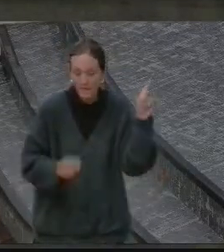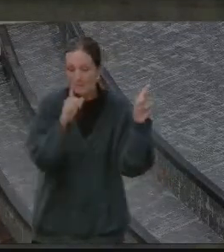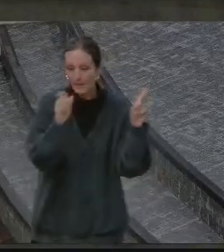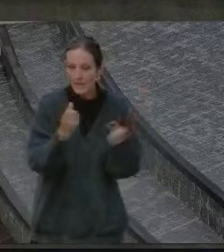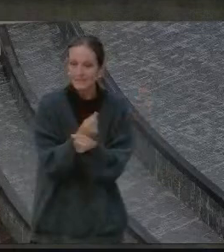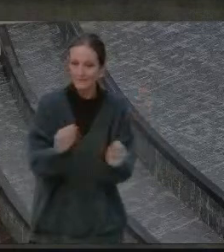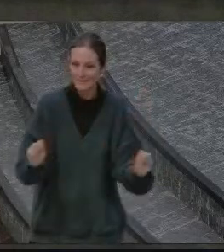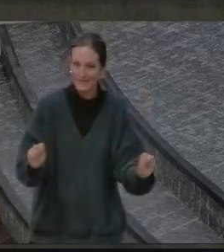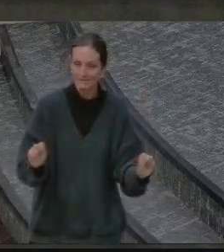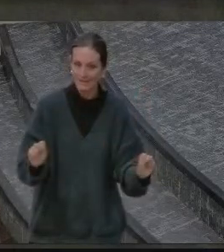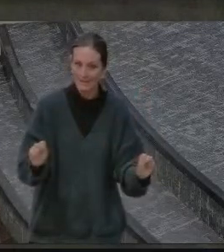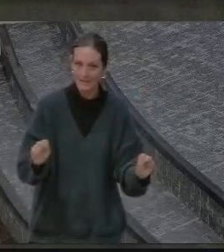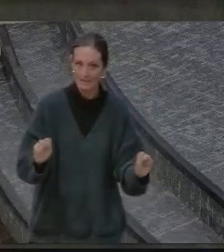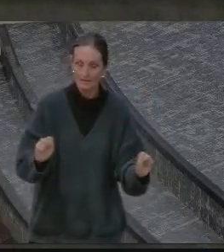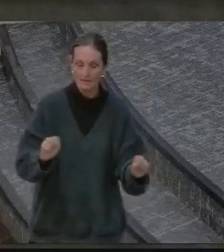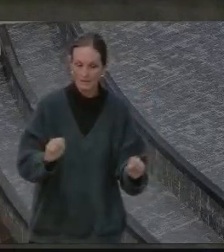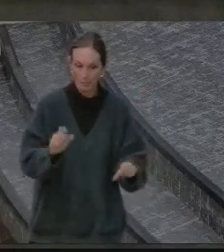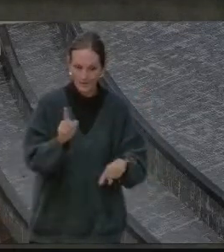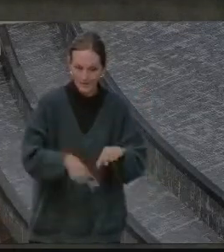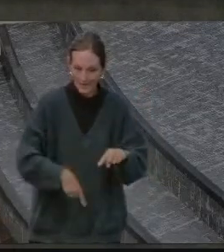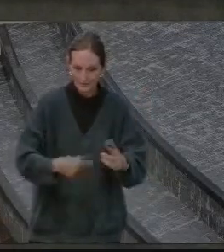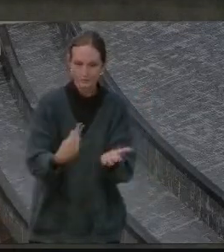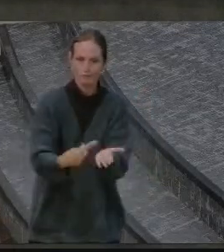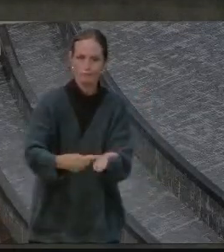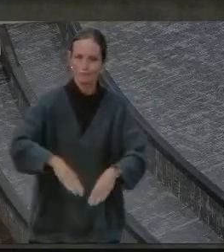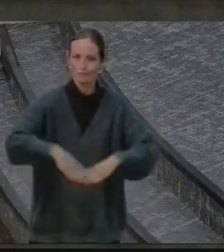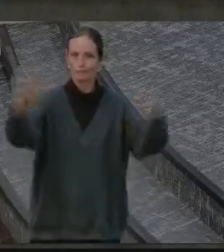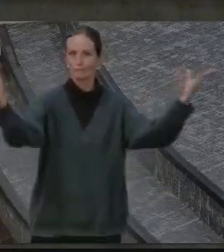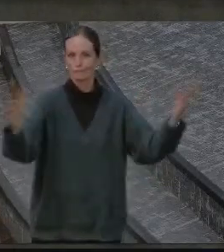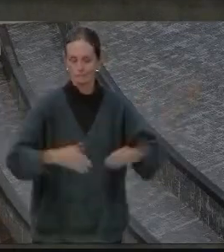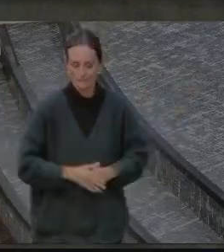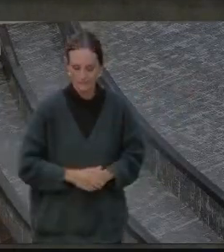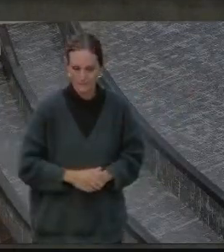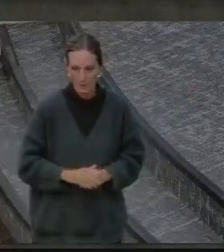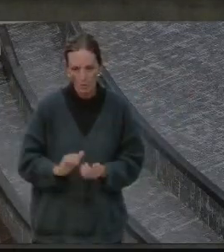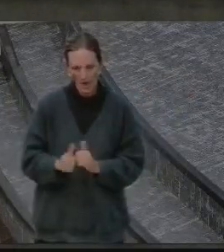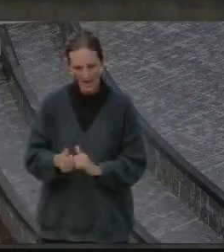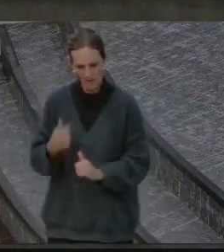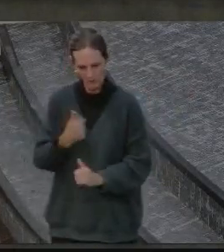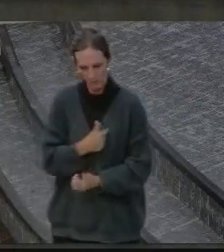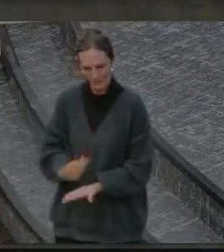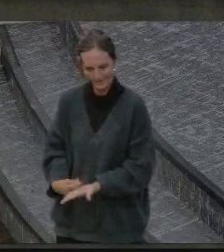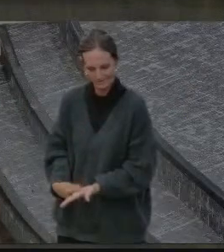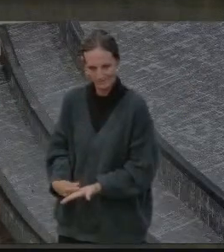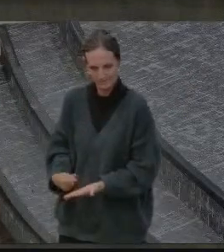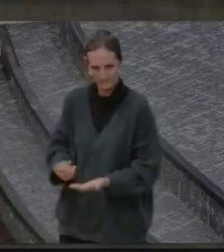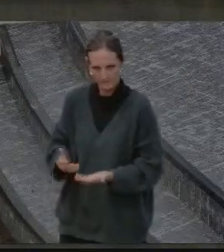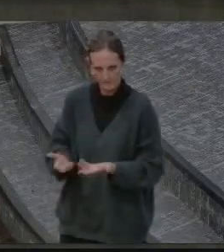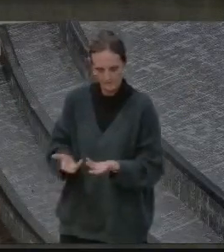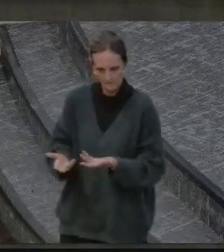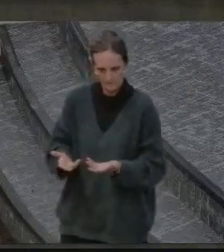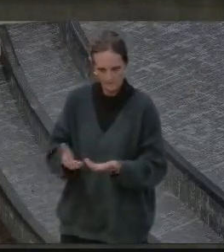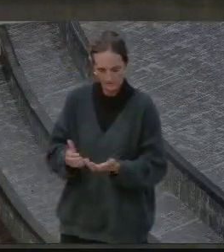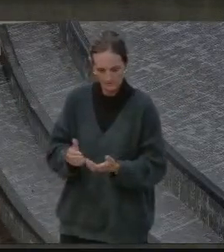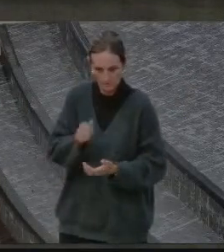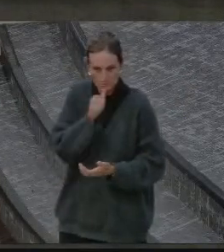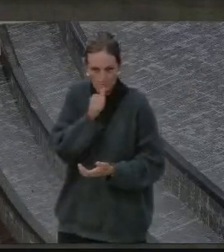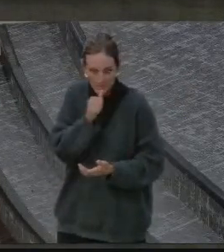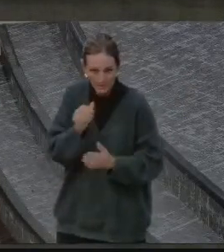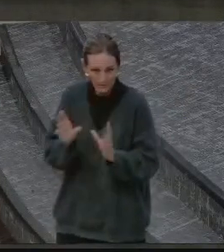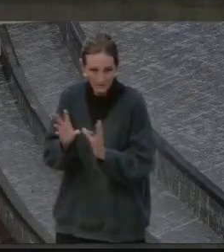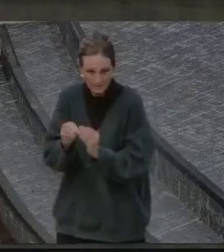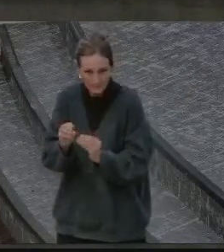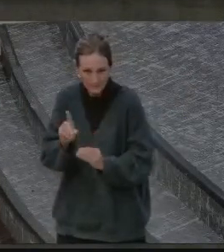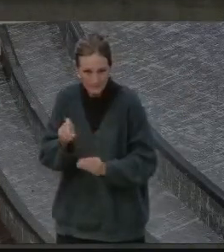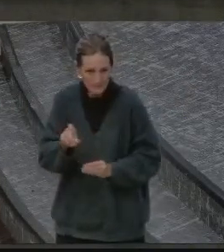want to have a public discussion about it. But how do we have this conversation unless you're suggesting that we do that individually? If I'm not mistaken,